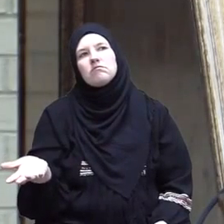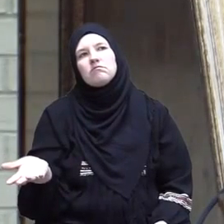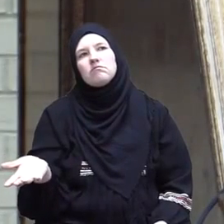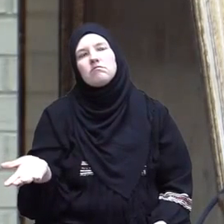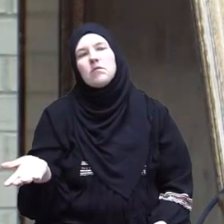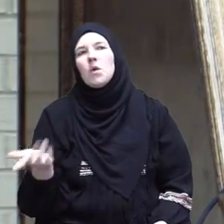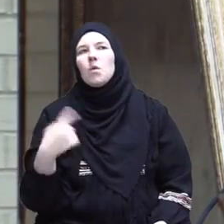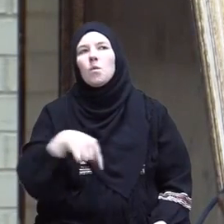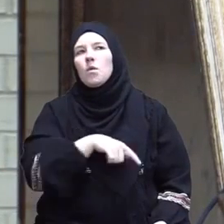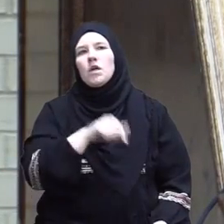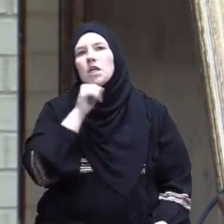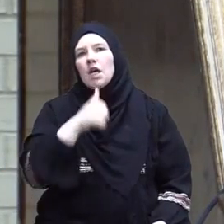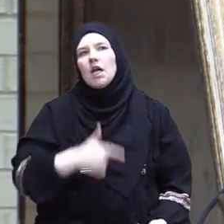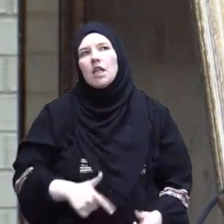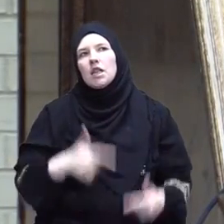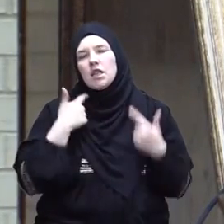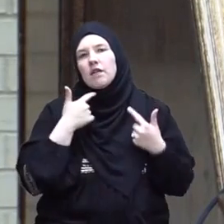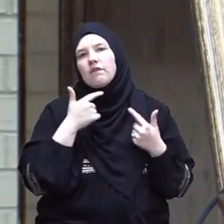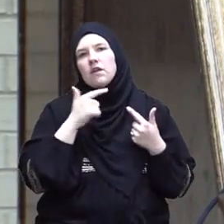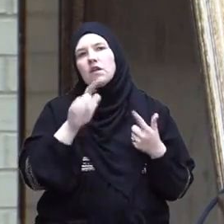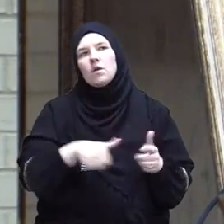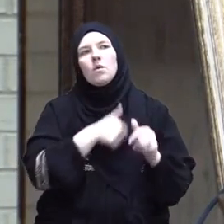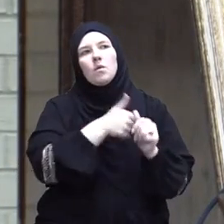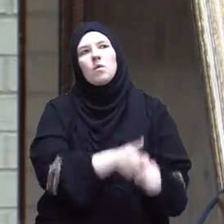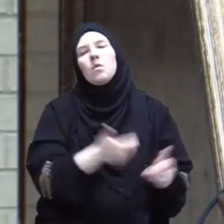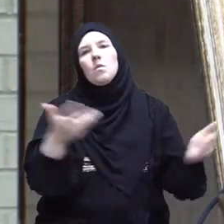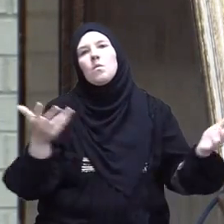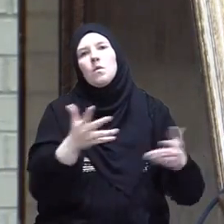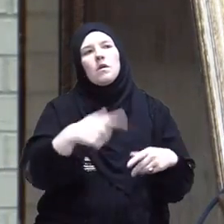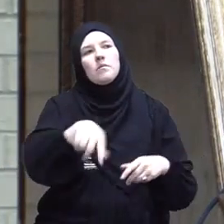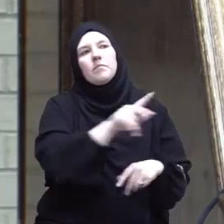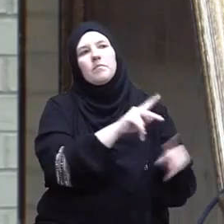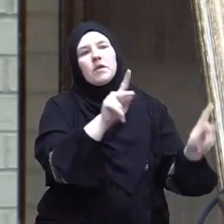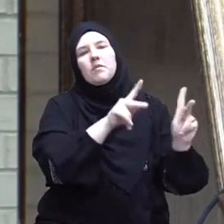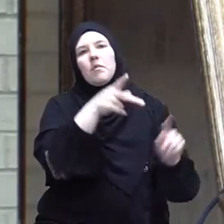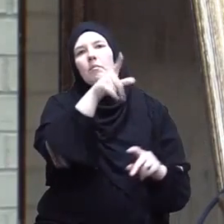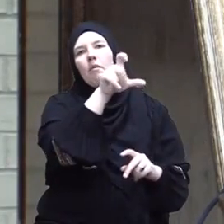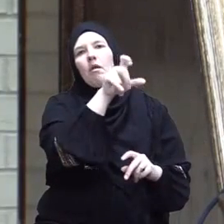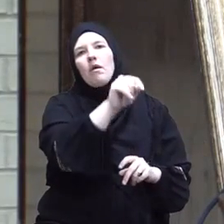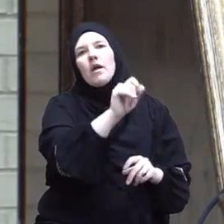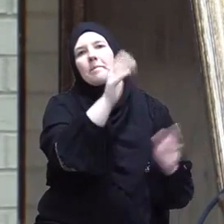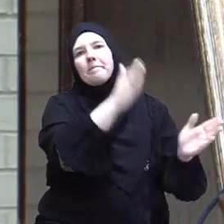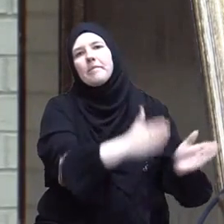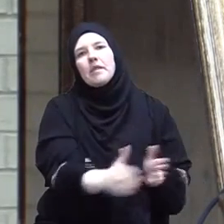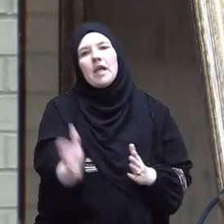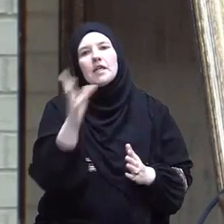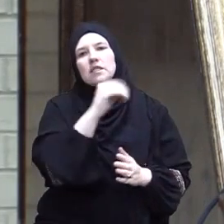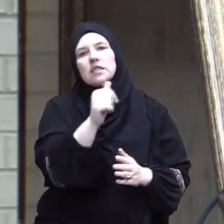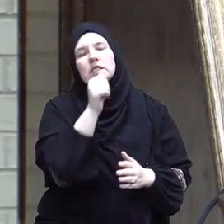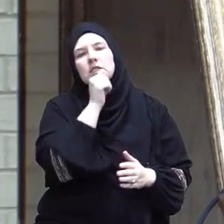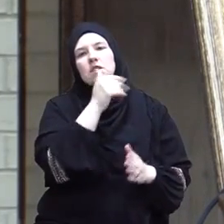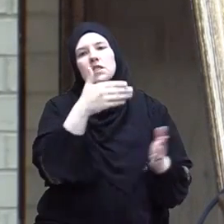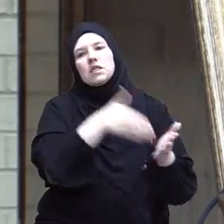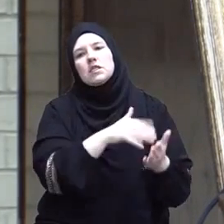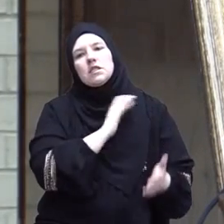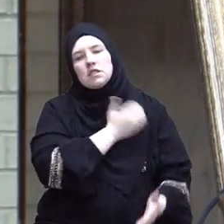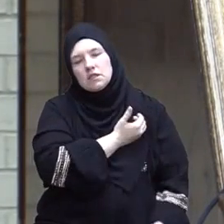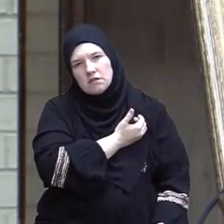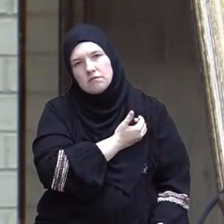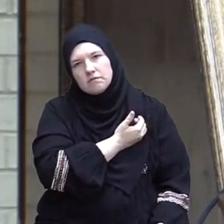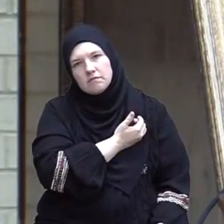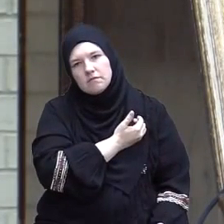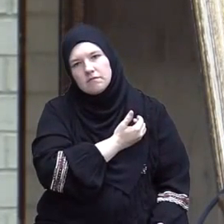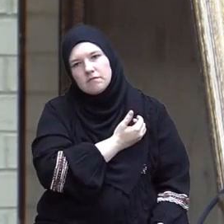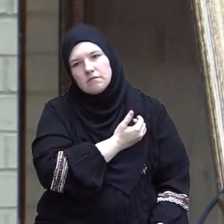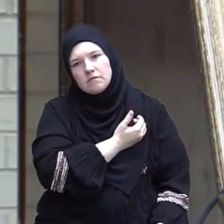not living according to what people plot and plan in secret against us.